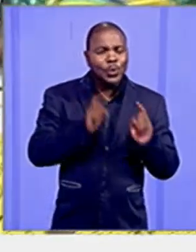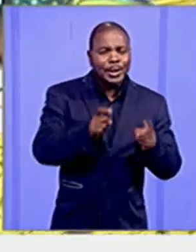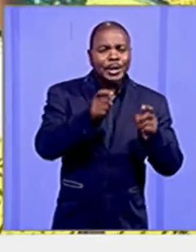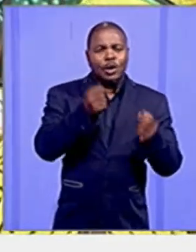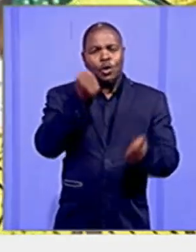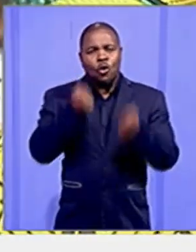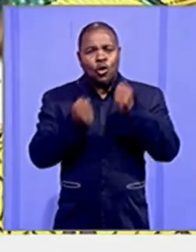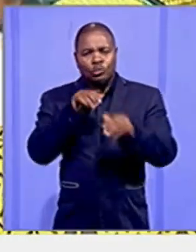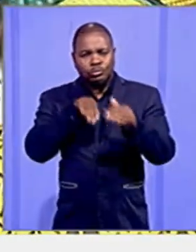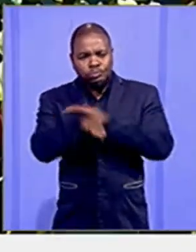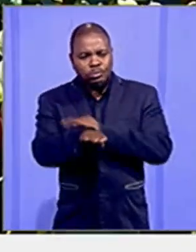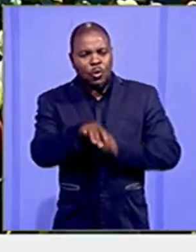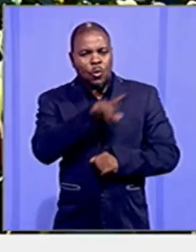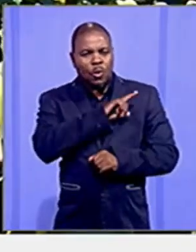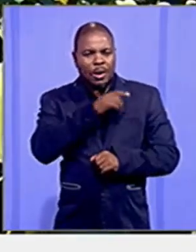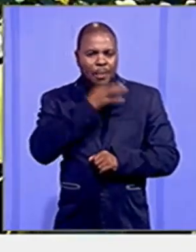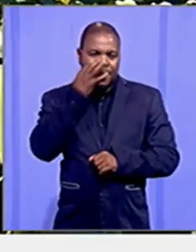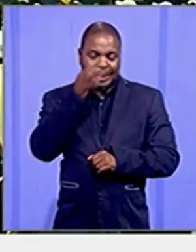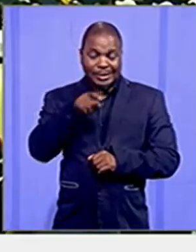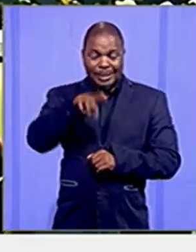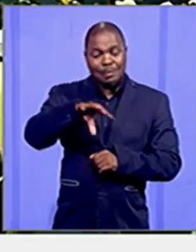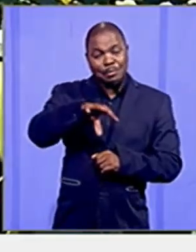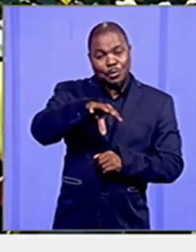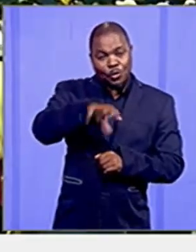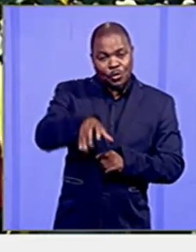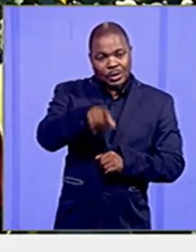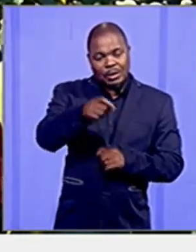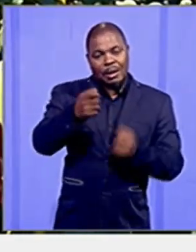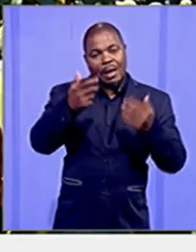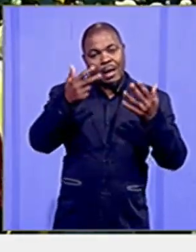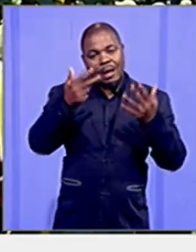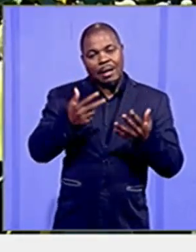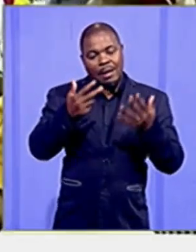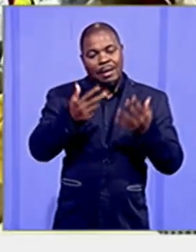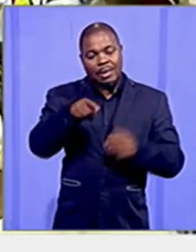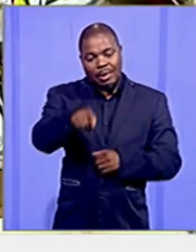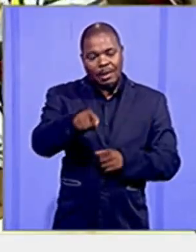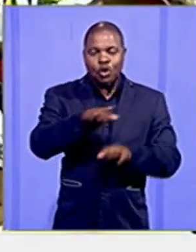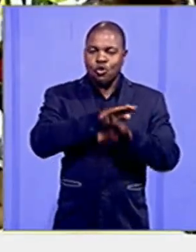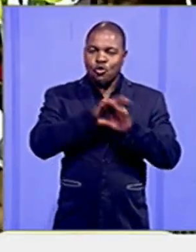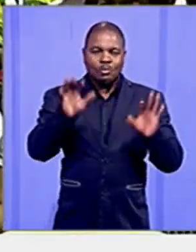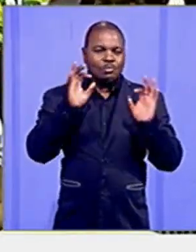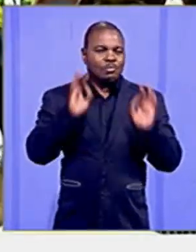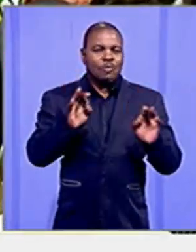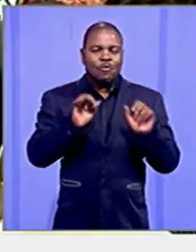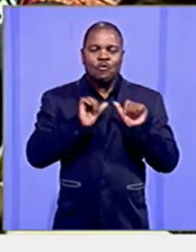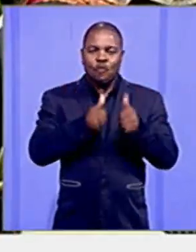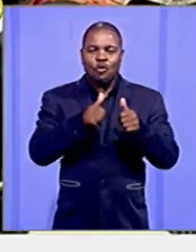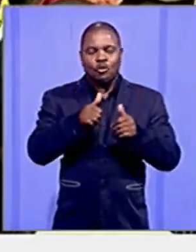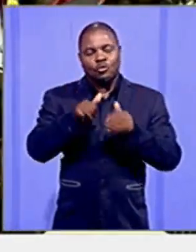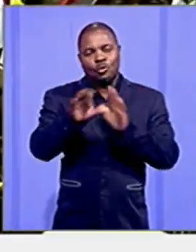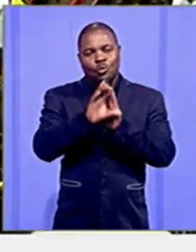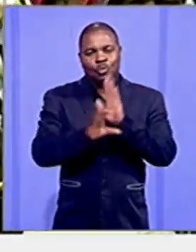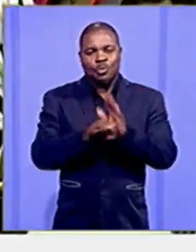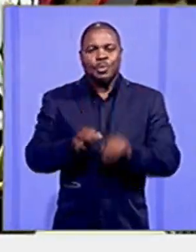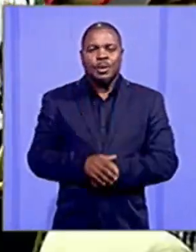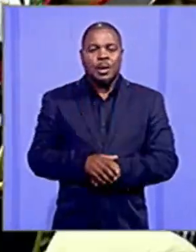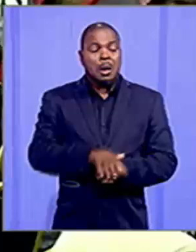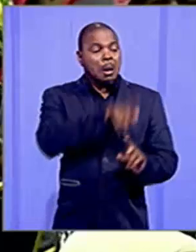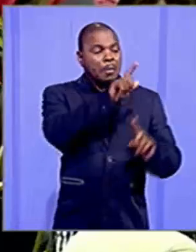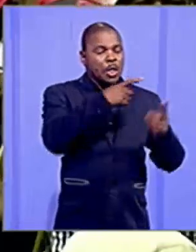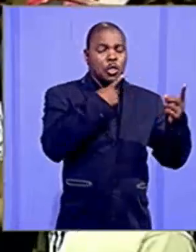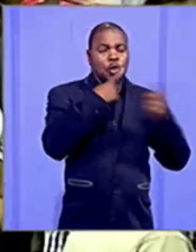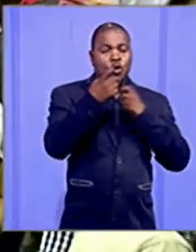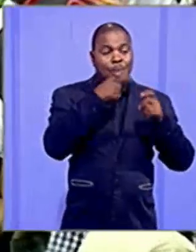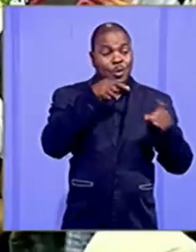kwa kgotlatshekelo ya go kaya conference ya province ya borobongwe ya ANC se ka fa molaong. Go ya ka mongongoregi yo